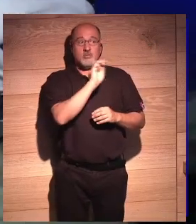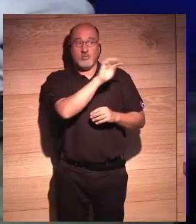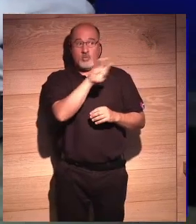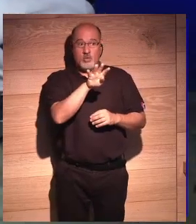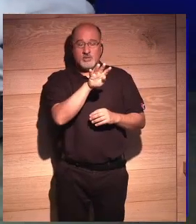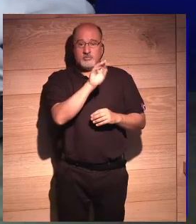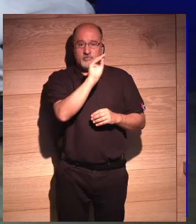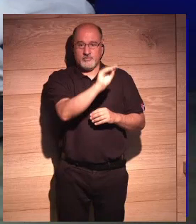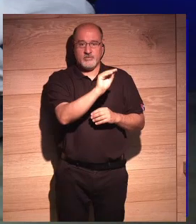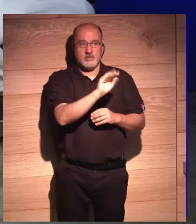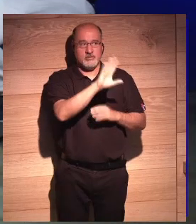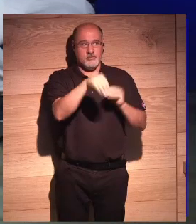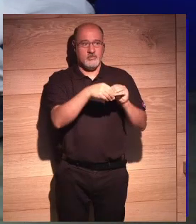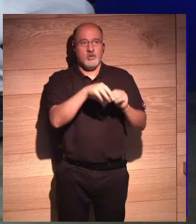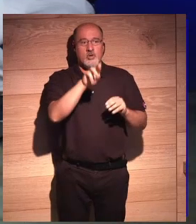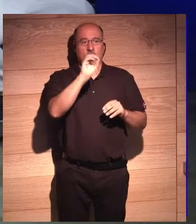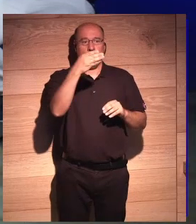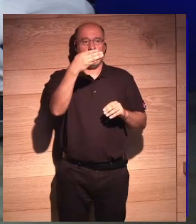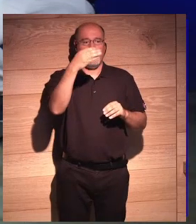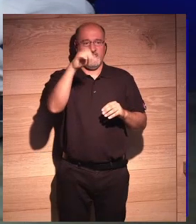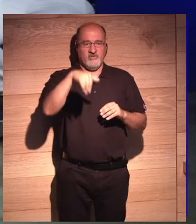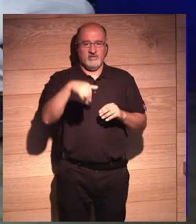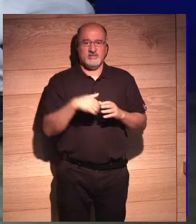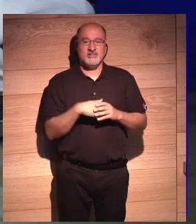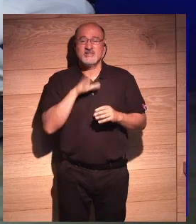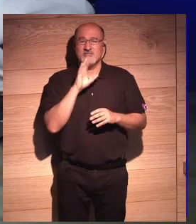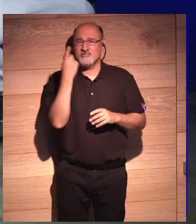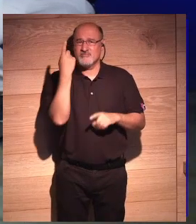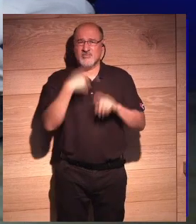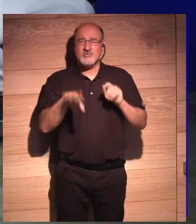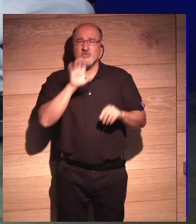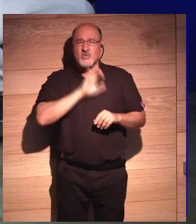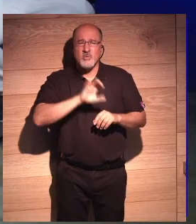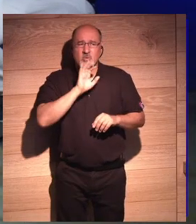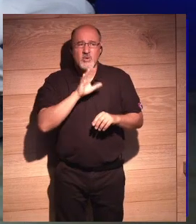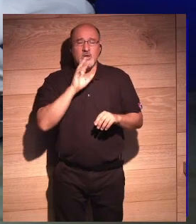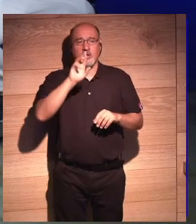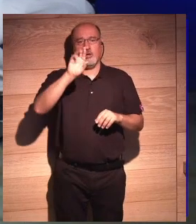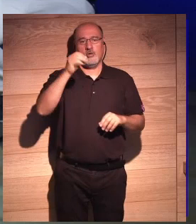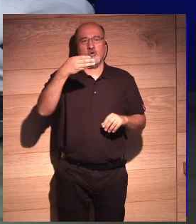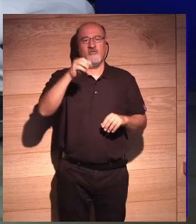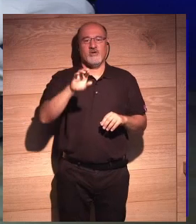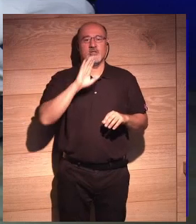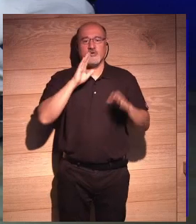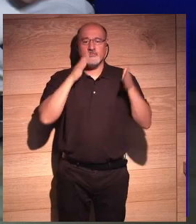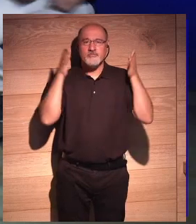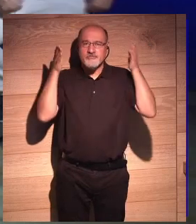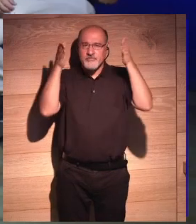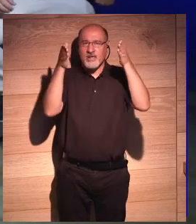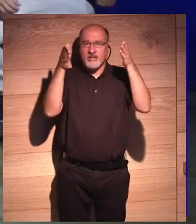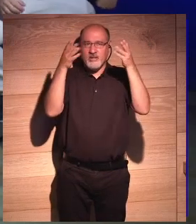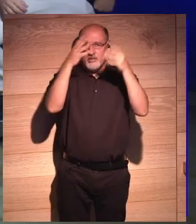I have a question for you four, and together with Robin too. There has been really something very interesting that Roberto has said about